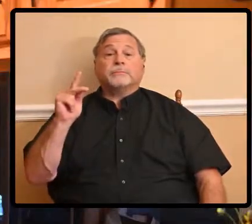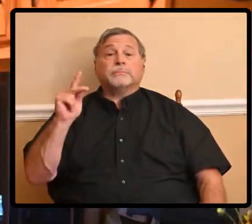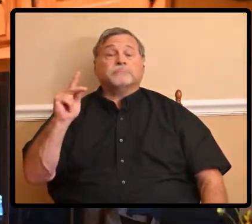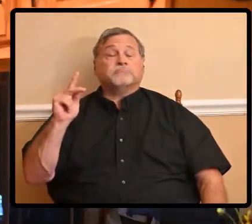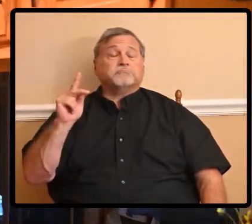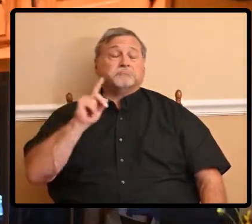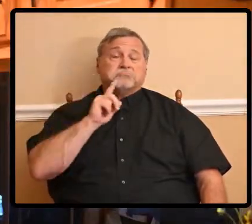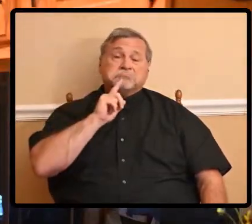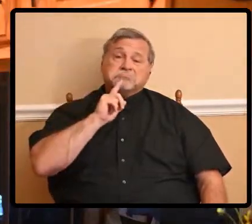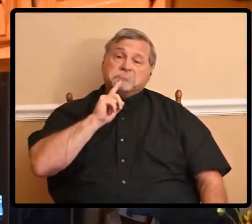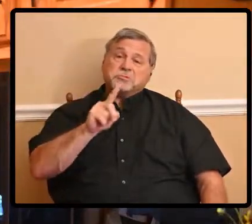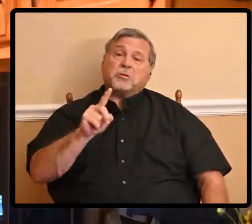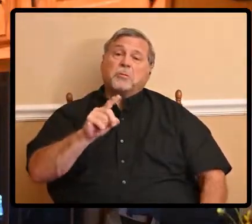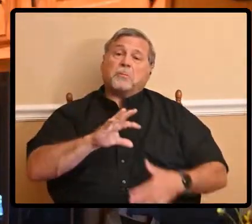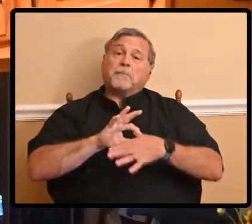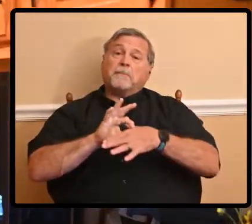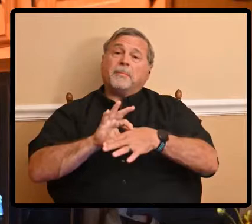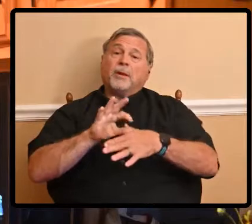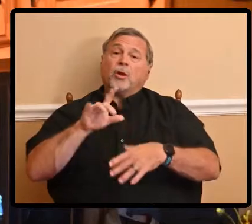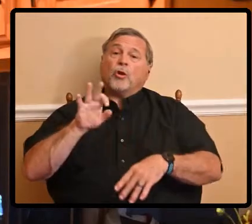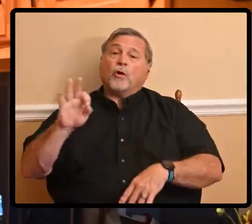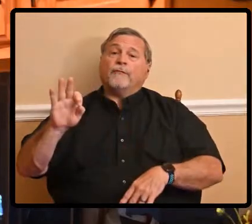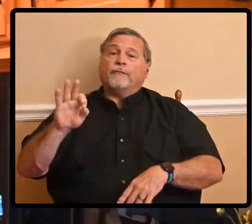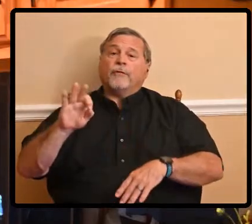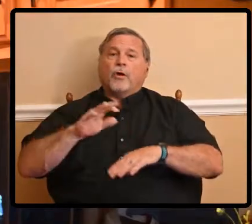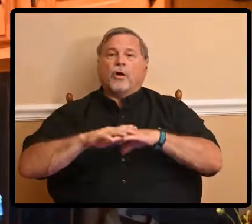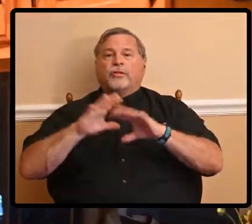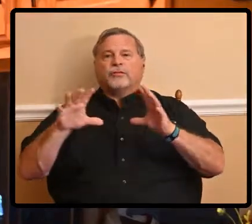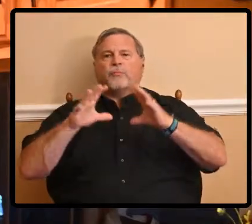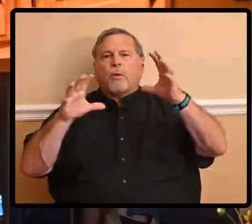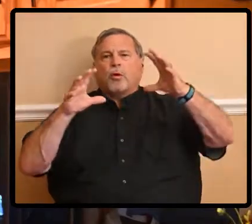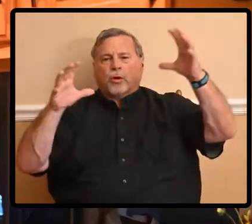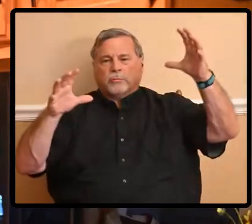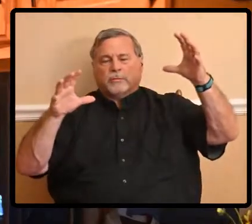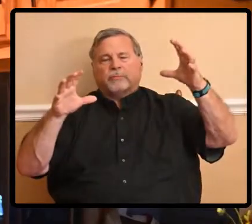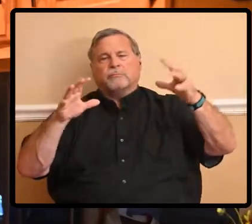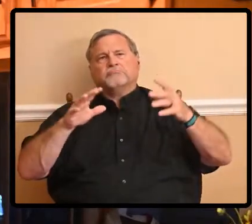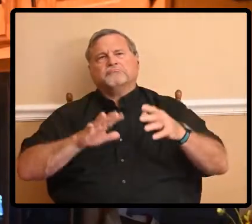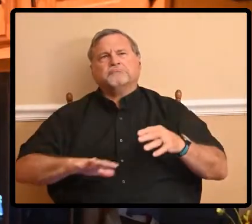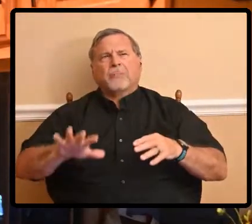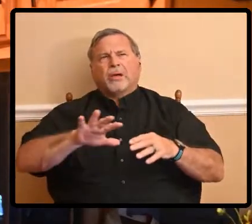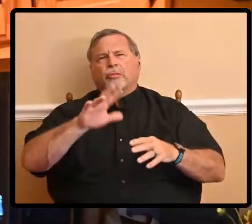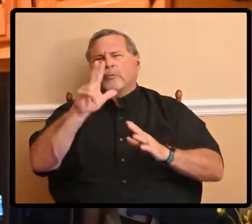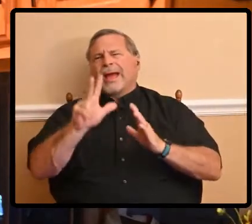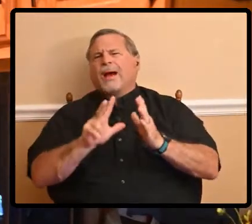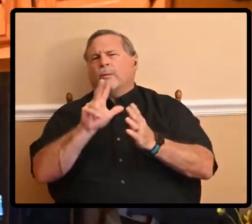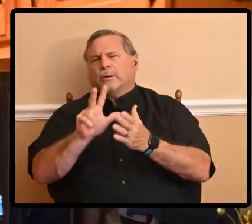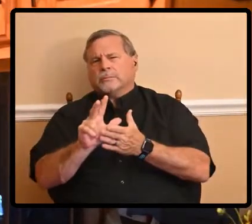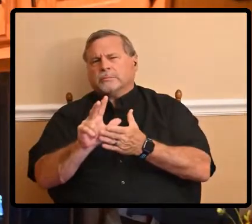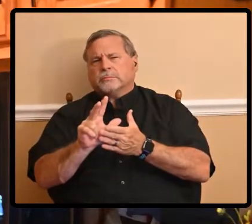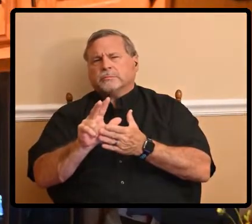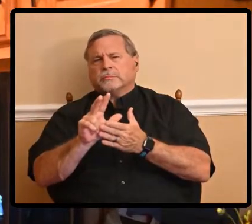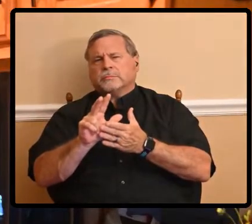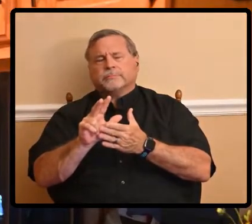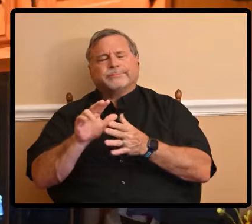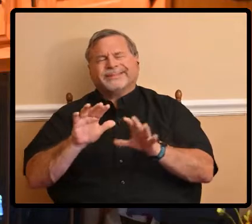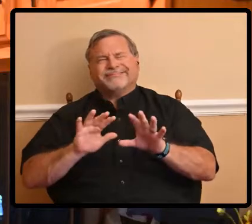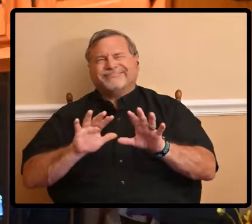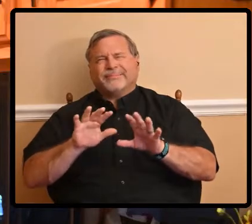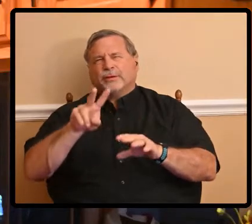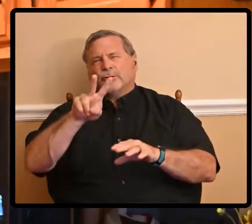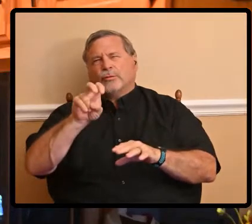Okay, so meatloaf was on the grill, well, on the smoker, for about 3 hours at